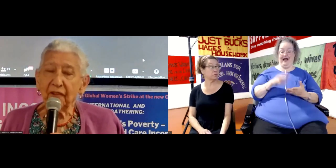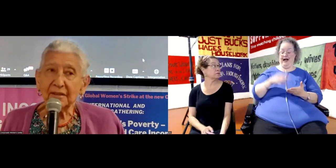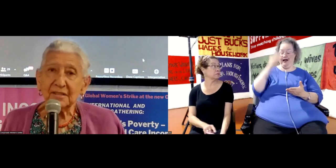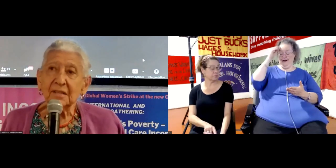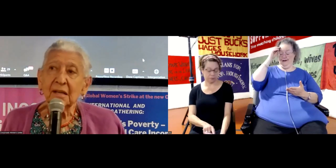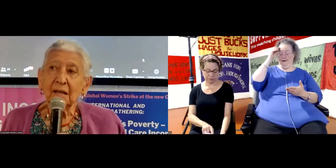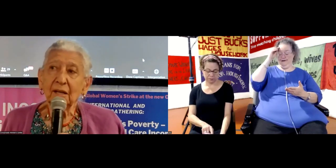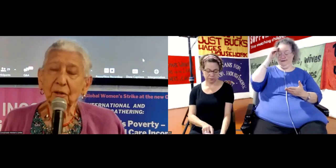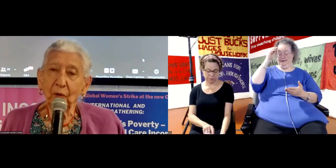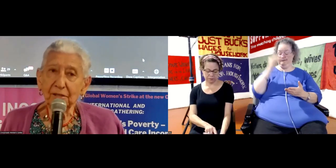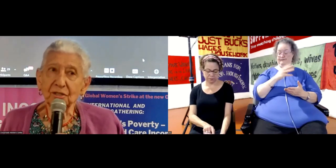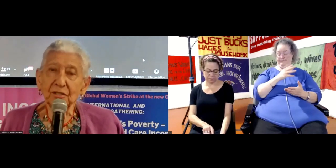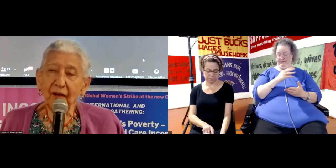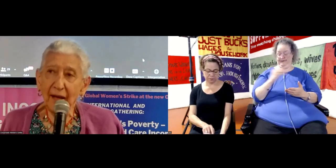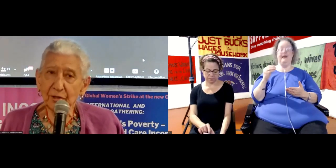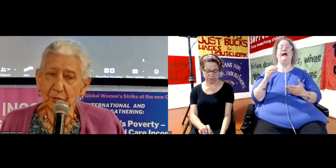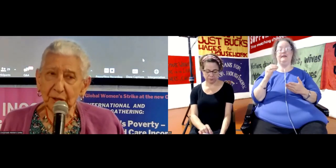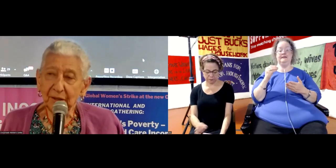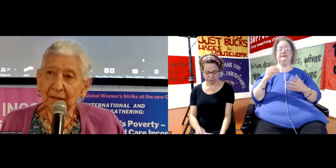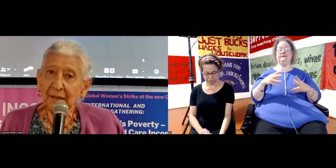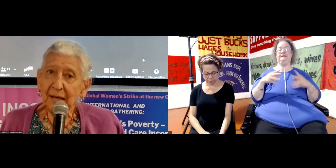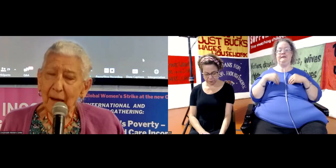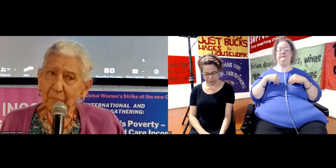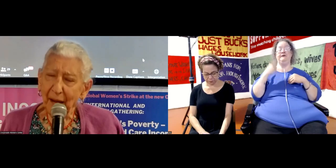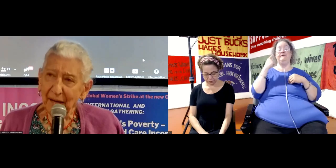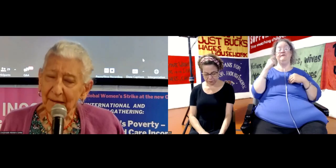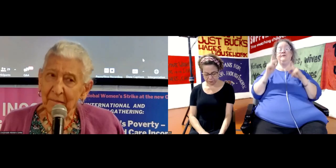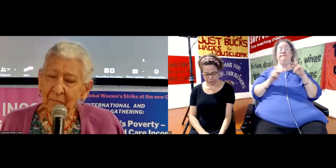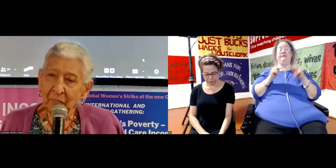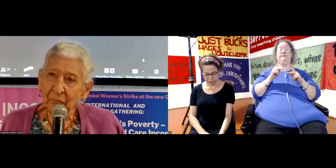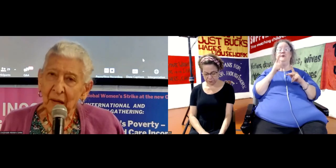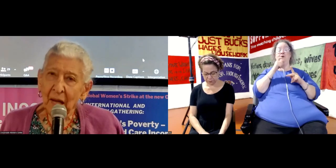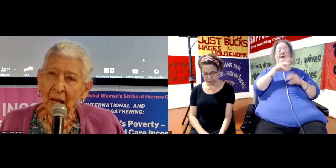those of us in the Wages for Housework campaign.